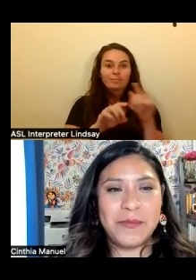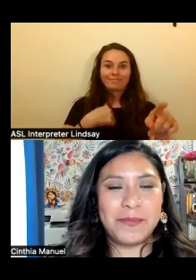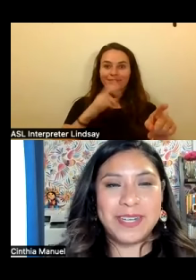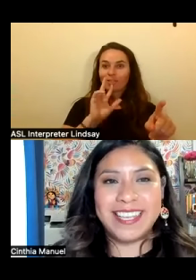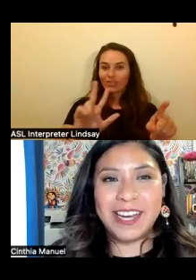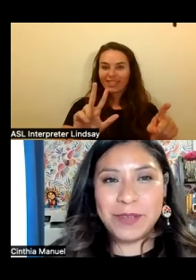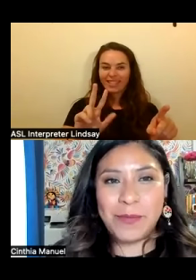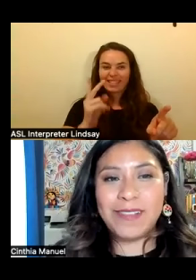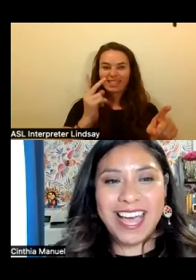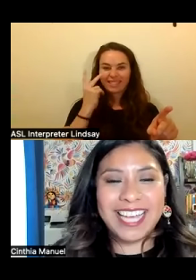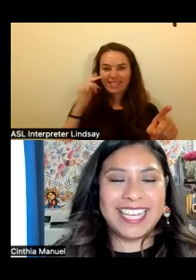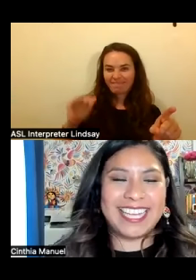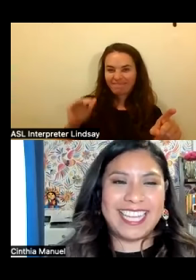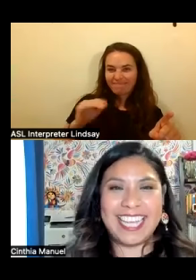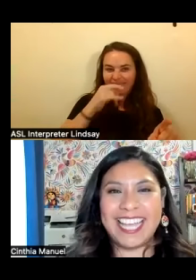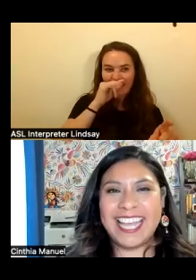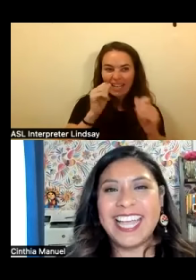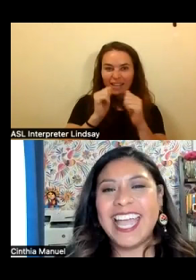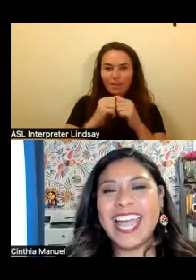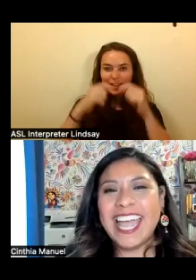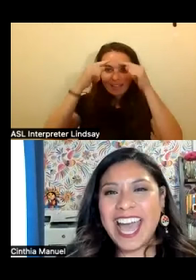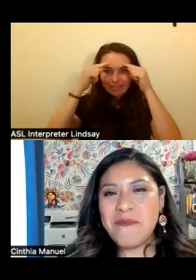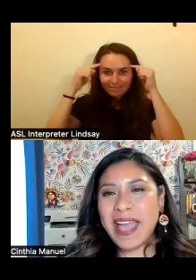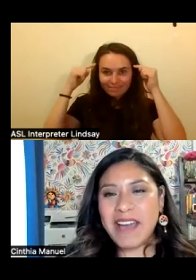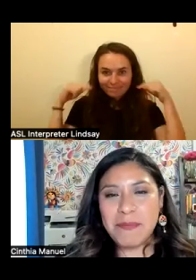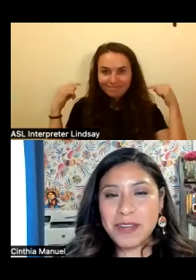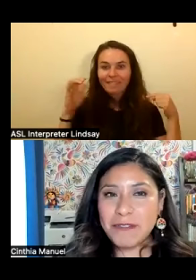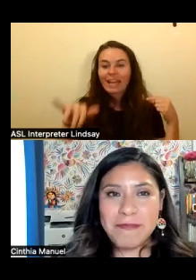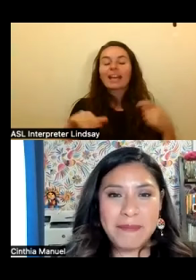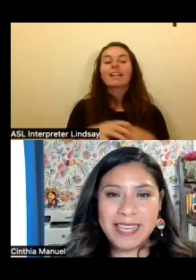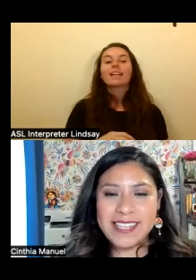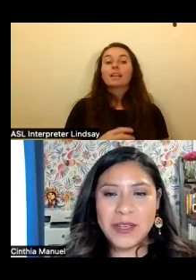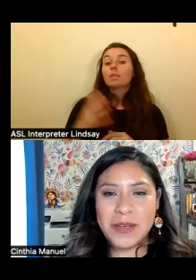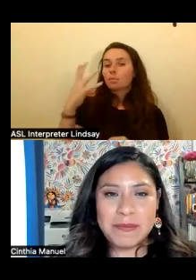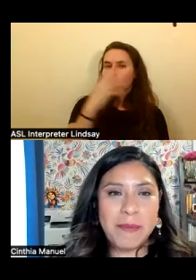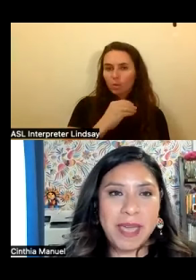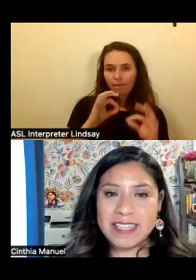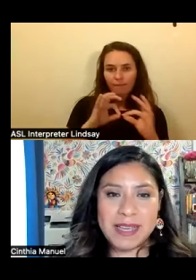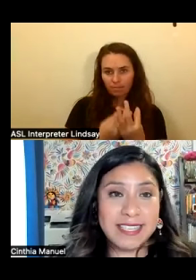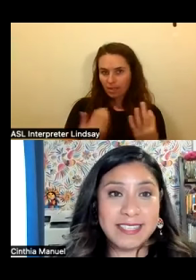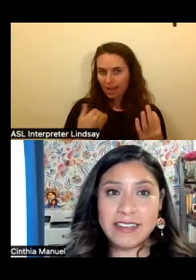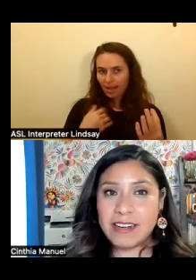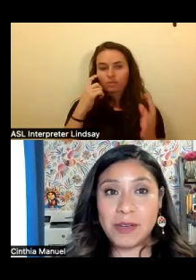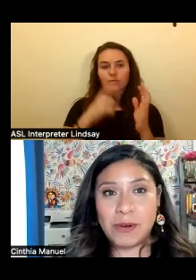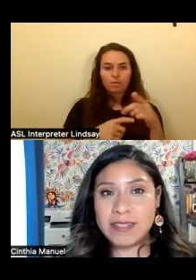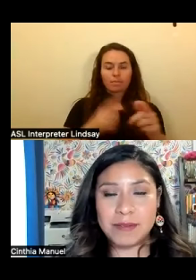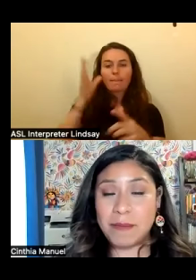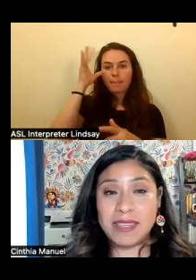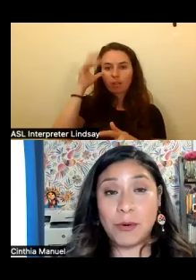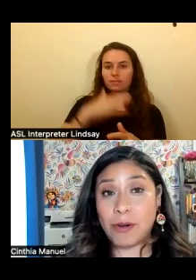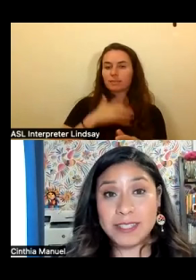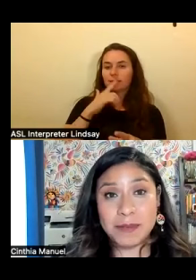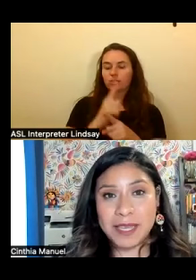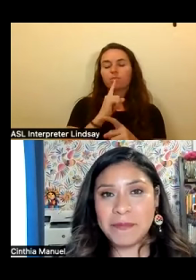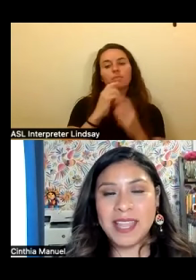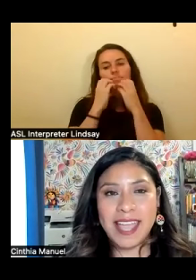little person here with the bowl cut. I have a beautiful family. So it's my parents and my sister. They mean